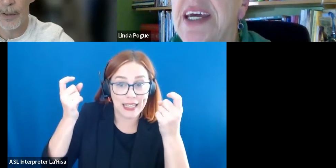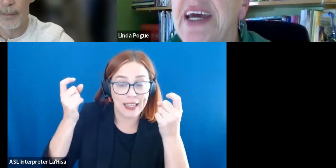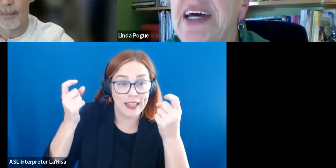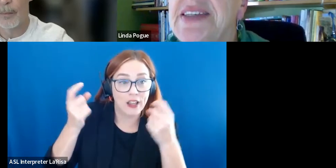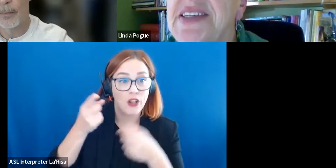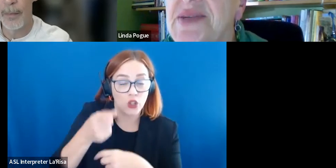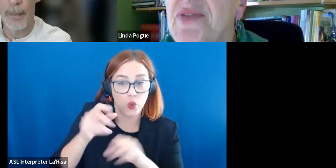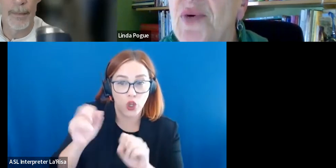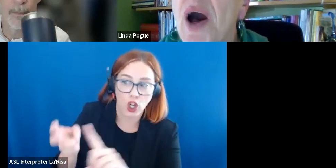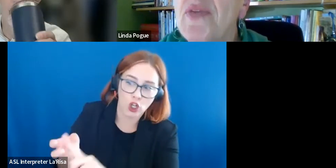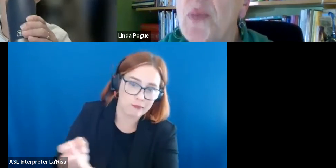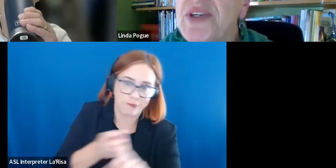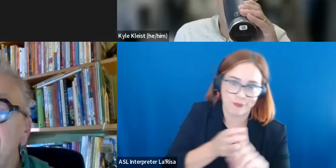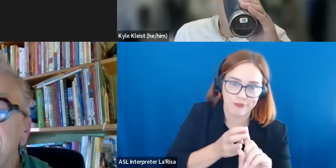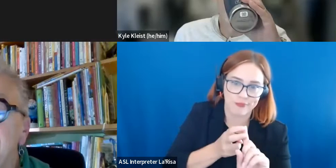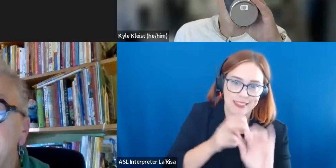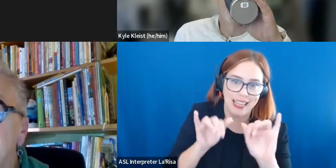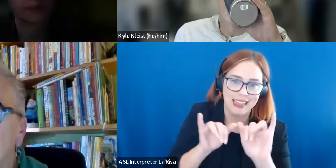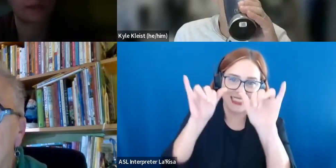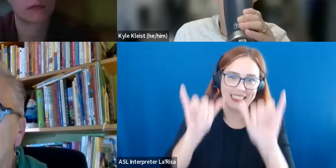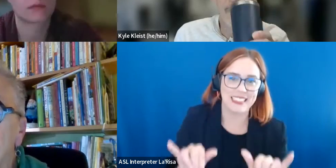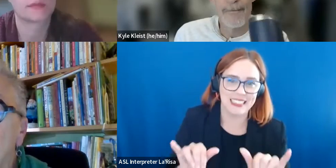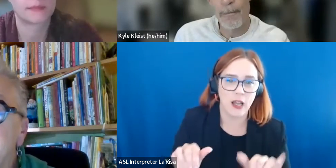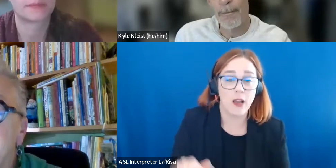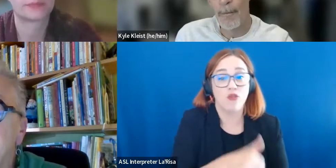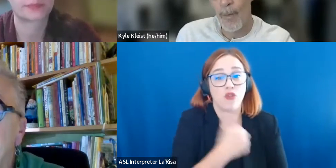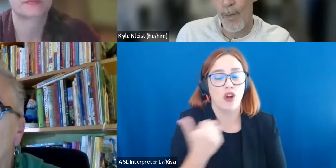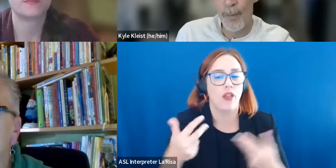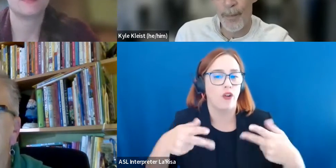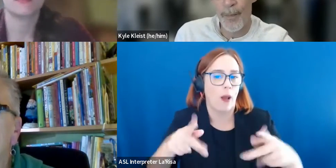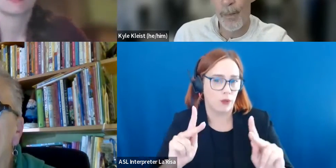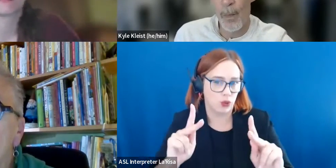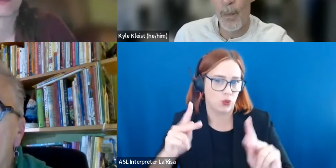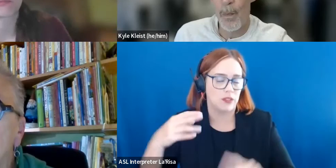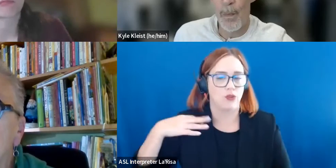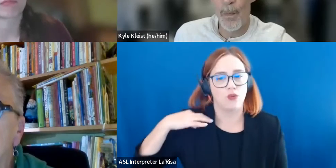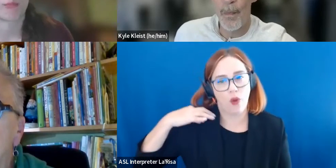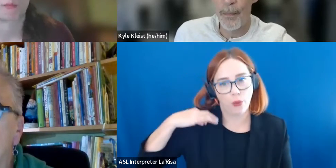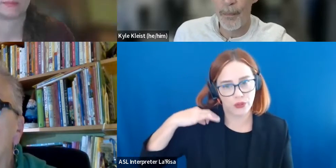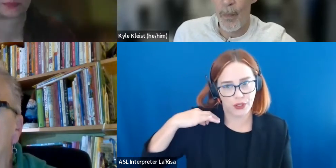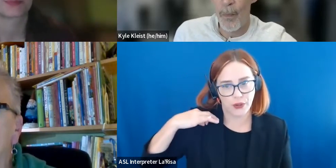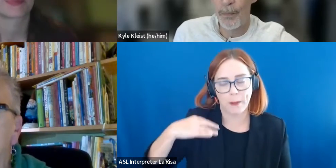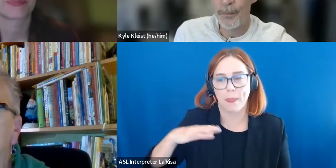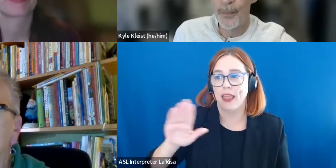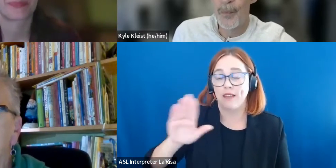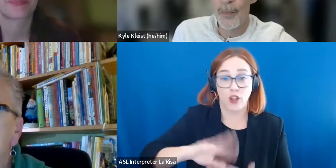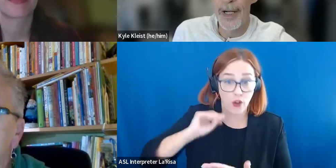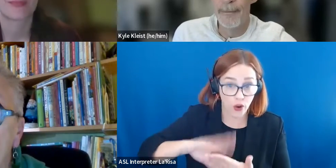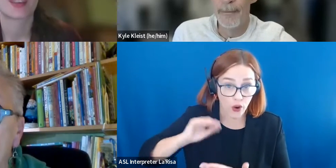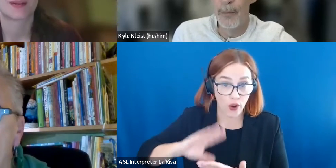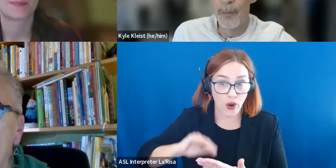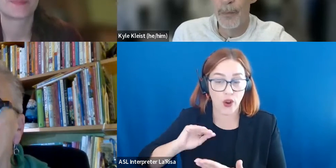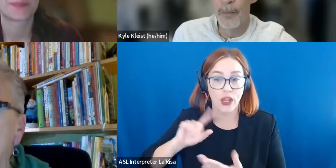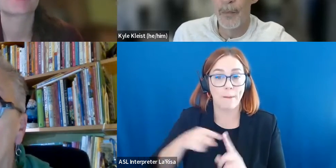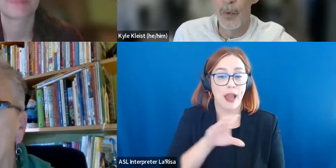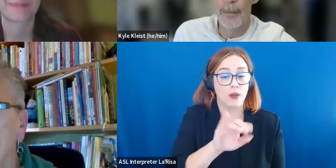the system for other opportunities to volunteer. Now they've learned about skills and independent living, and what